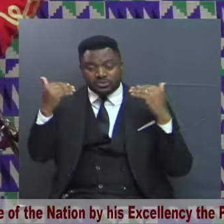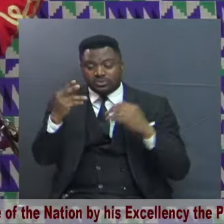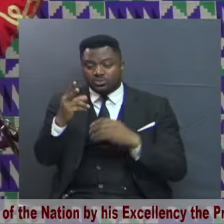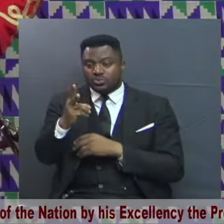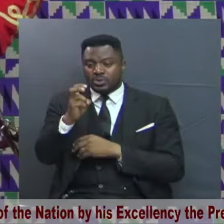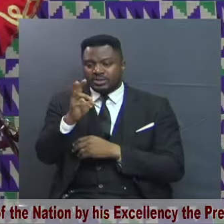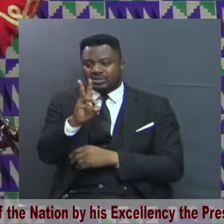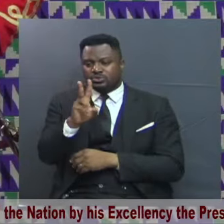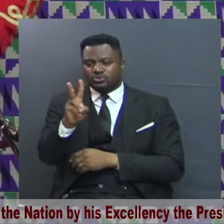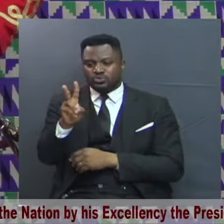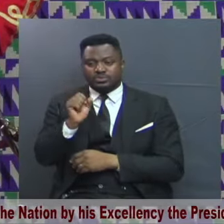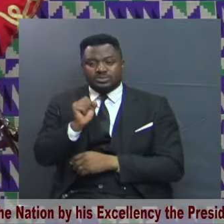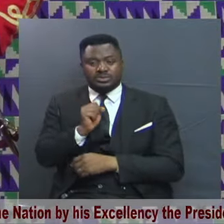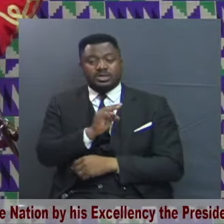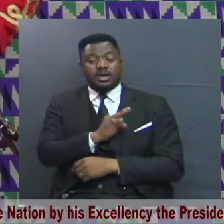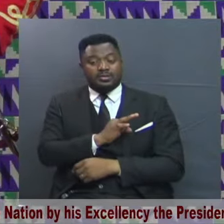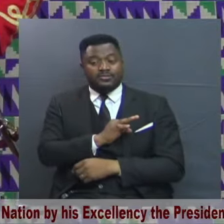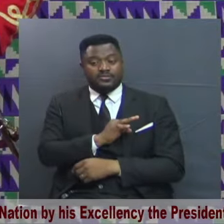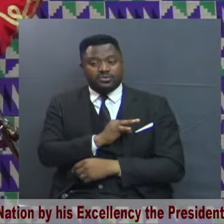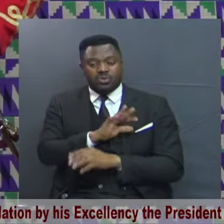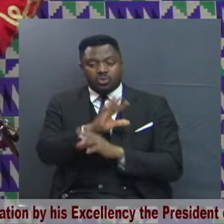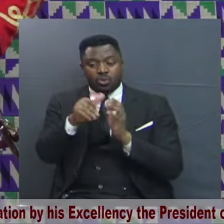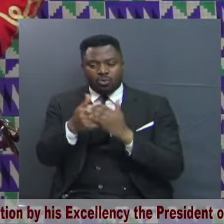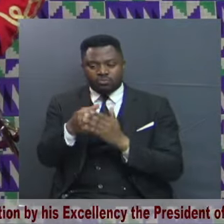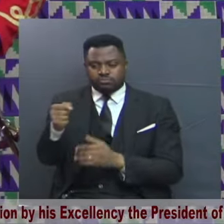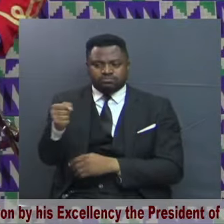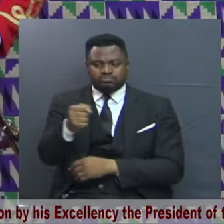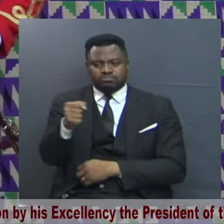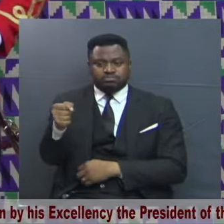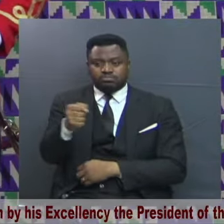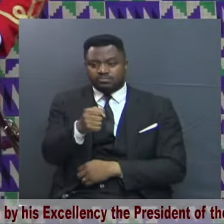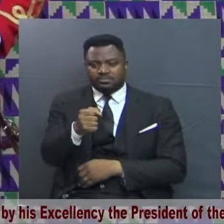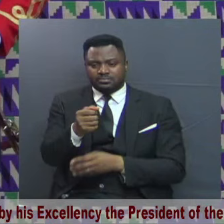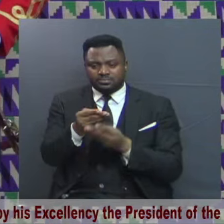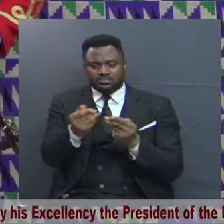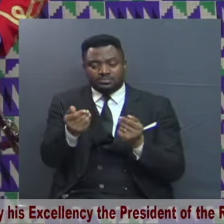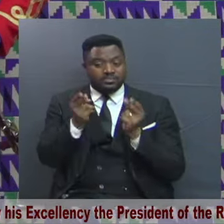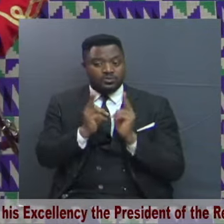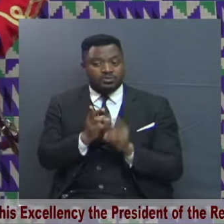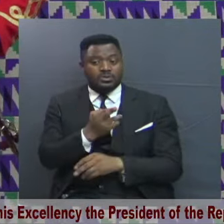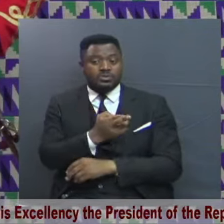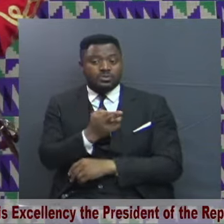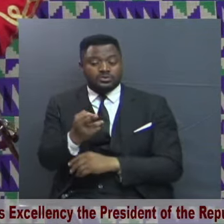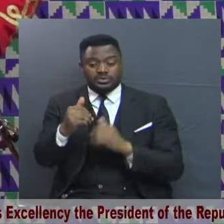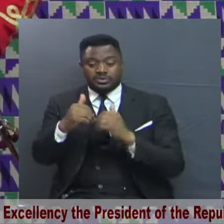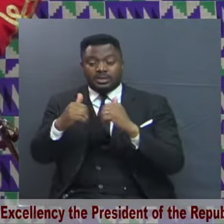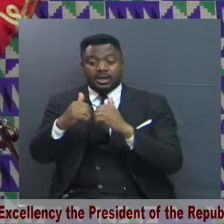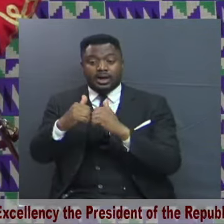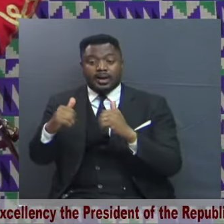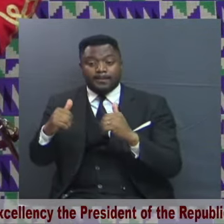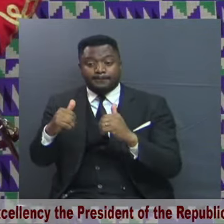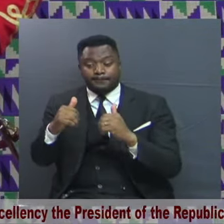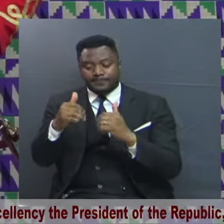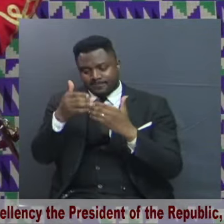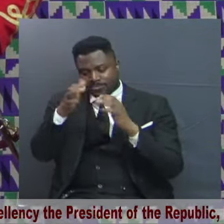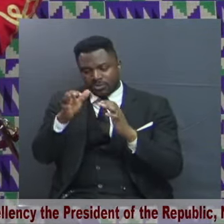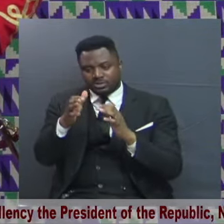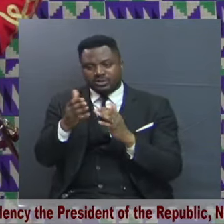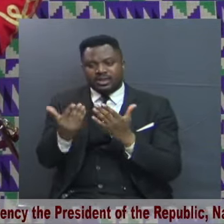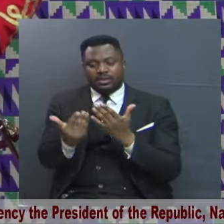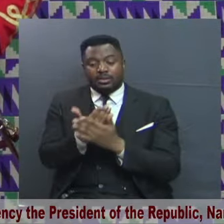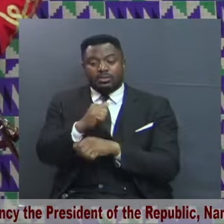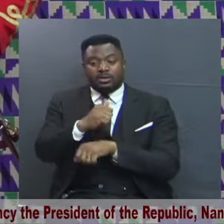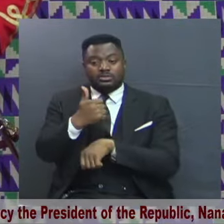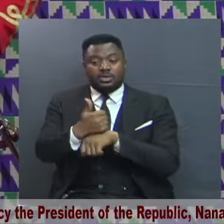262 staff were recruited to address some of the human resource gaps created because of the newly